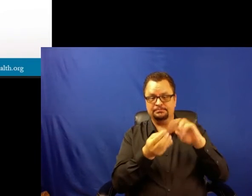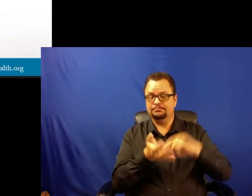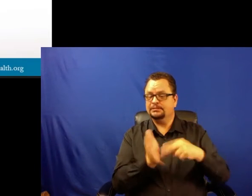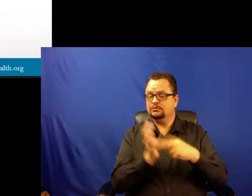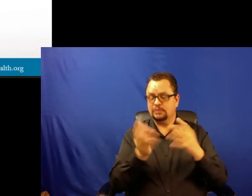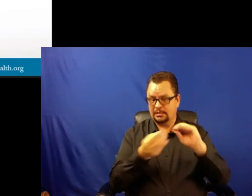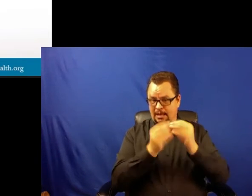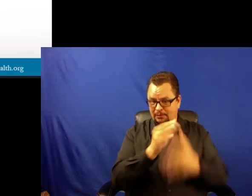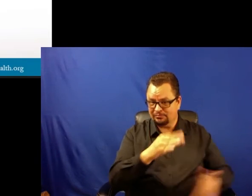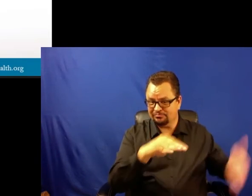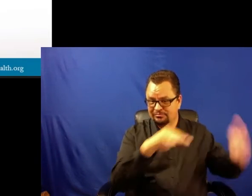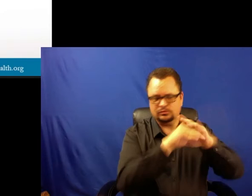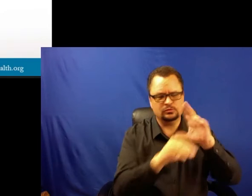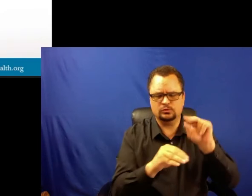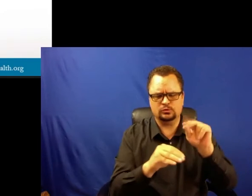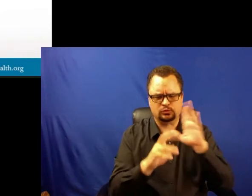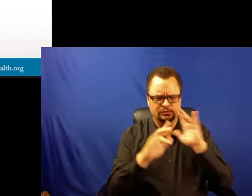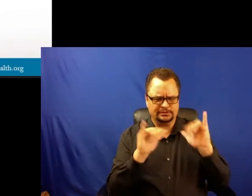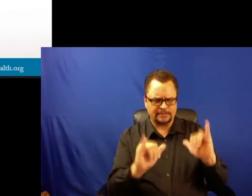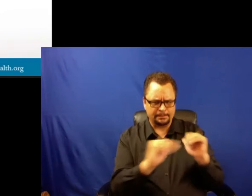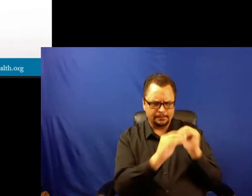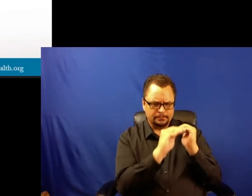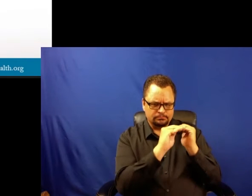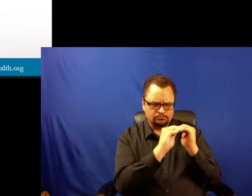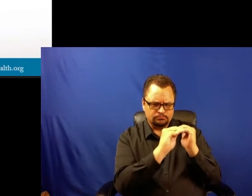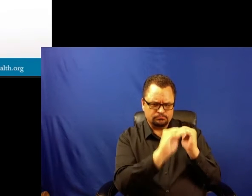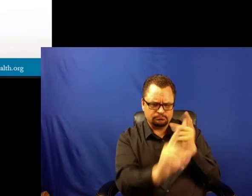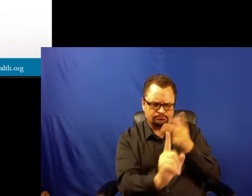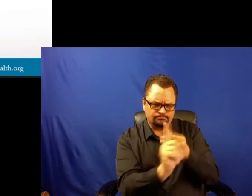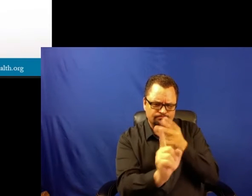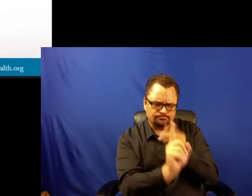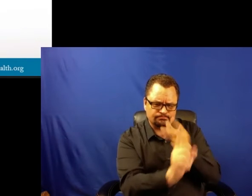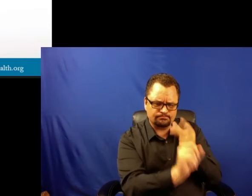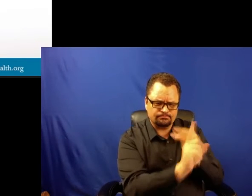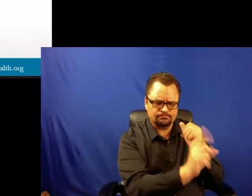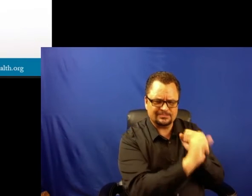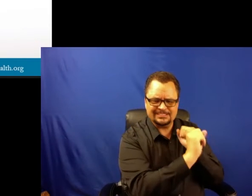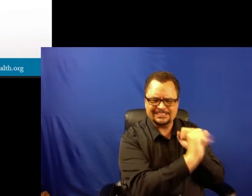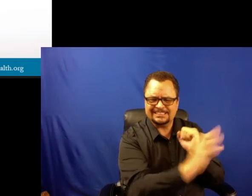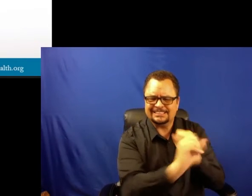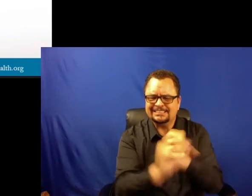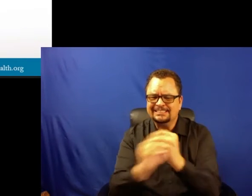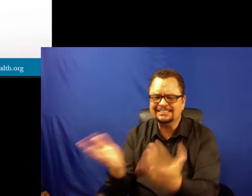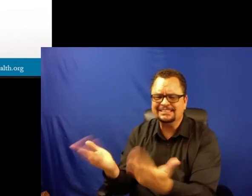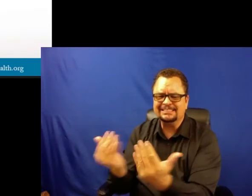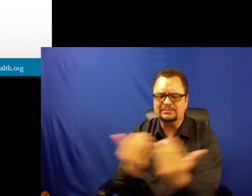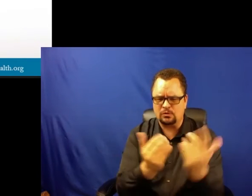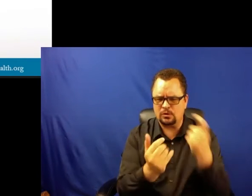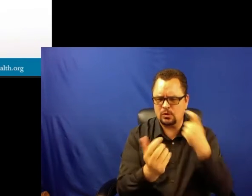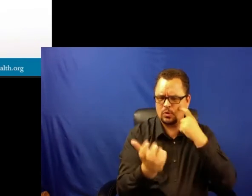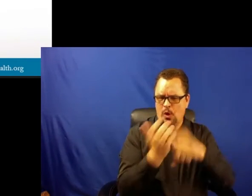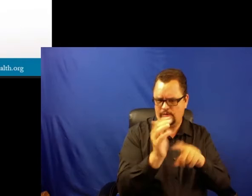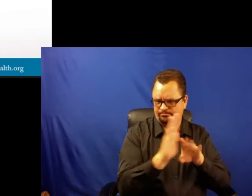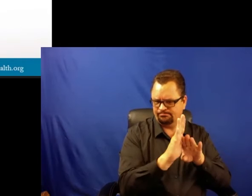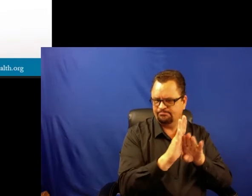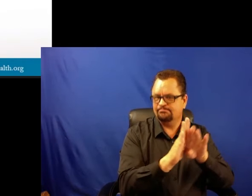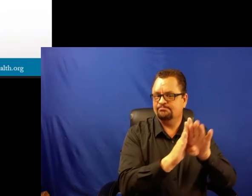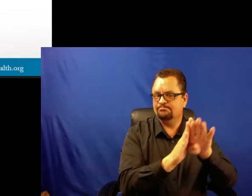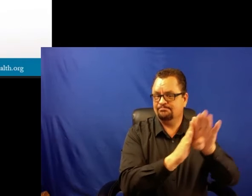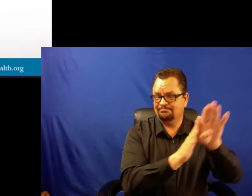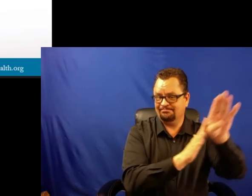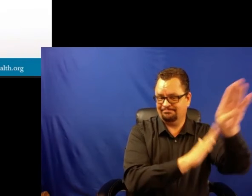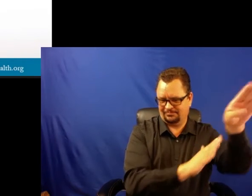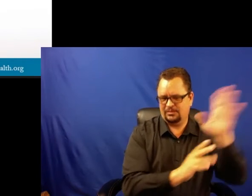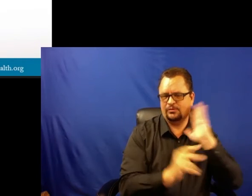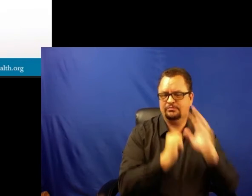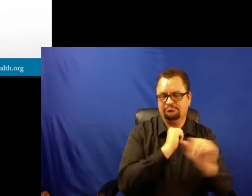campaign, you see a spike and the vaccine campaign is concluded. Now we're seeing an elongated, consistent wave of new people get